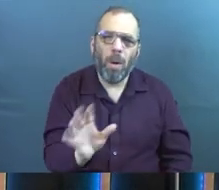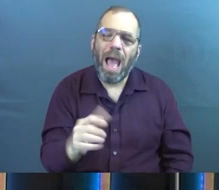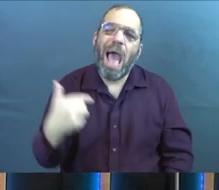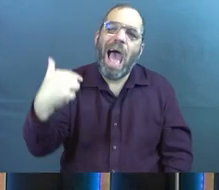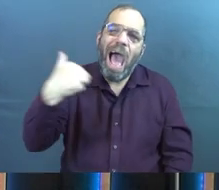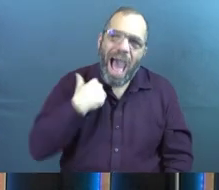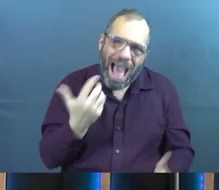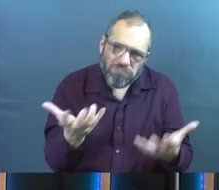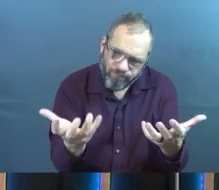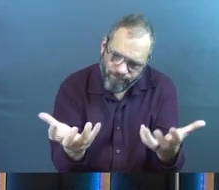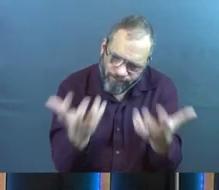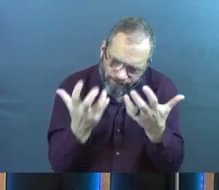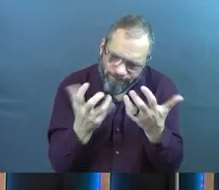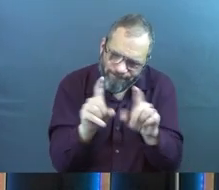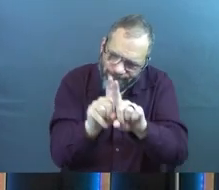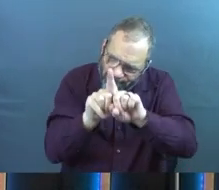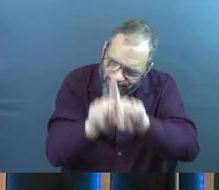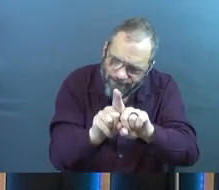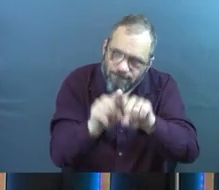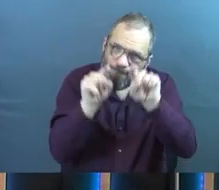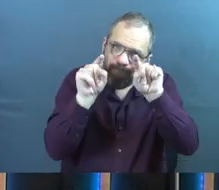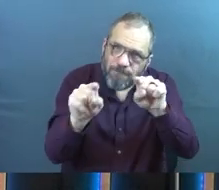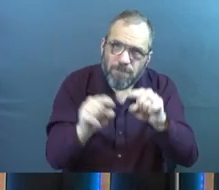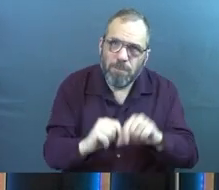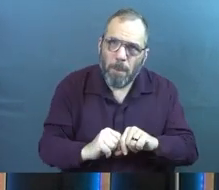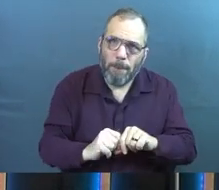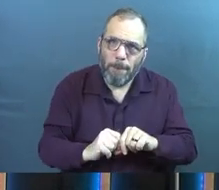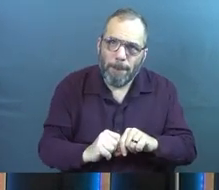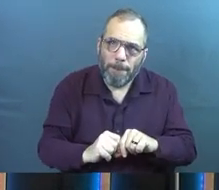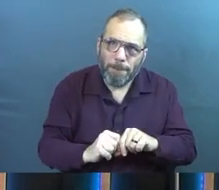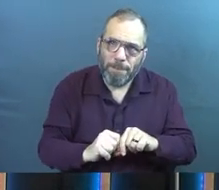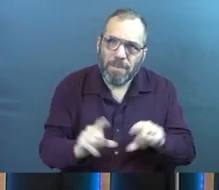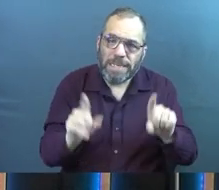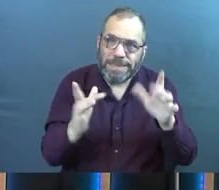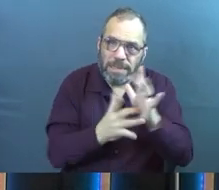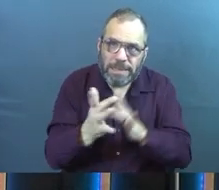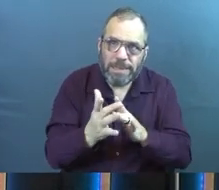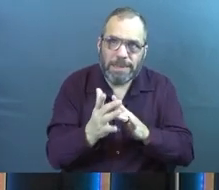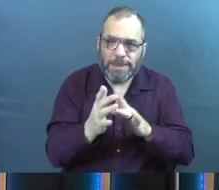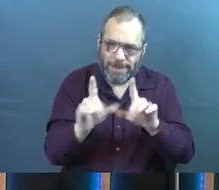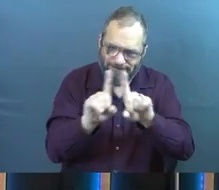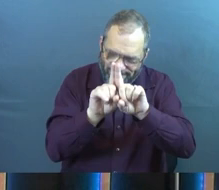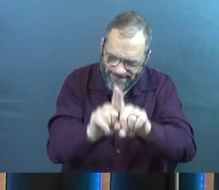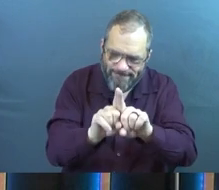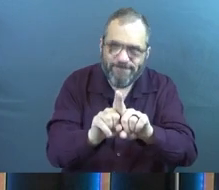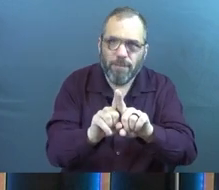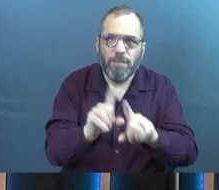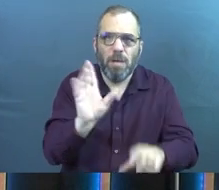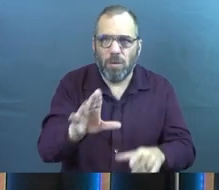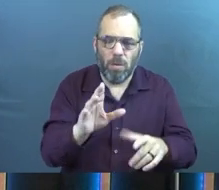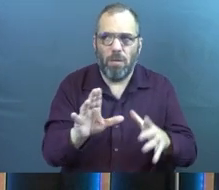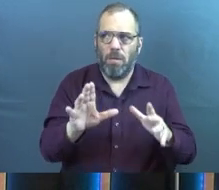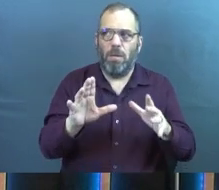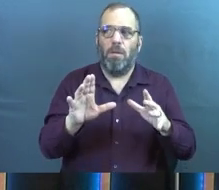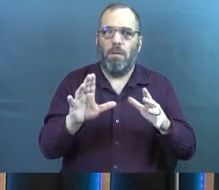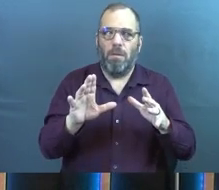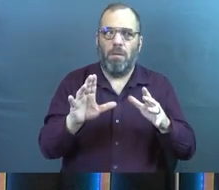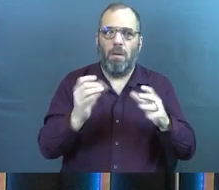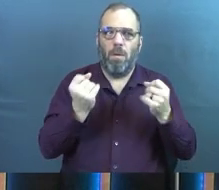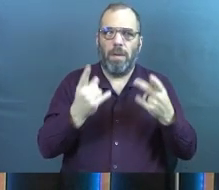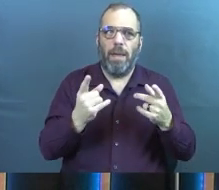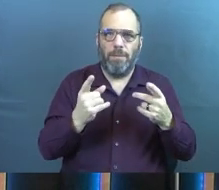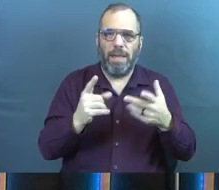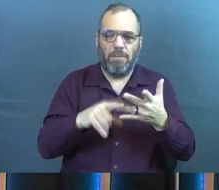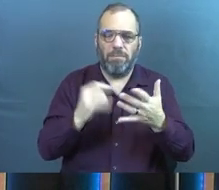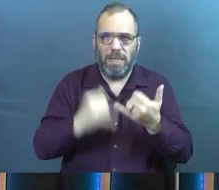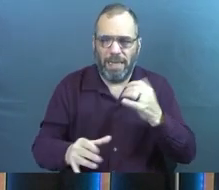No, I want to be near to you. Jesus wants to draw near. So take all that, okay? And